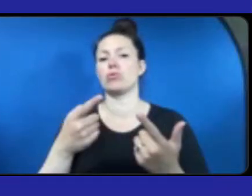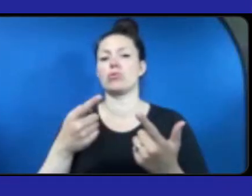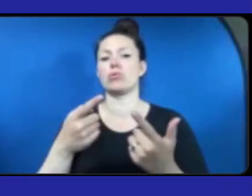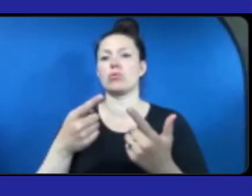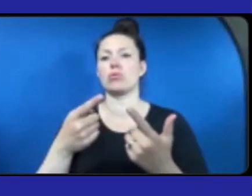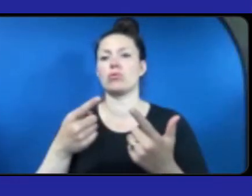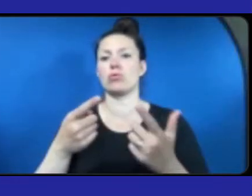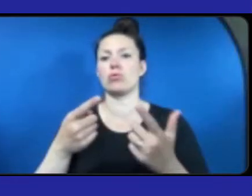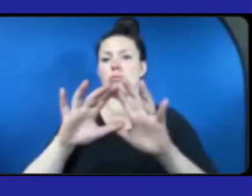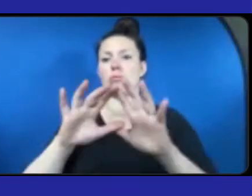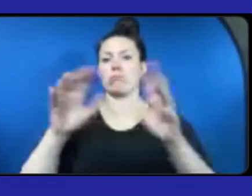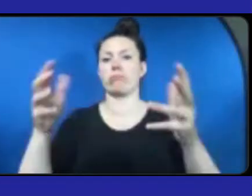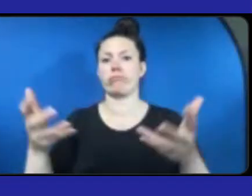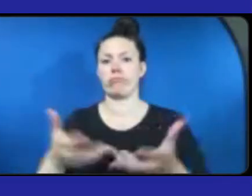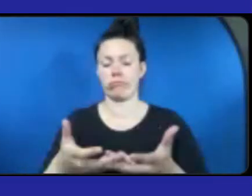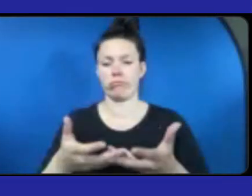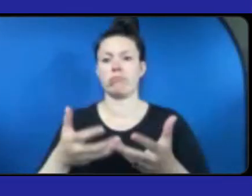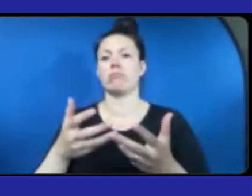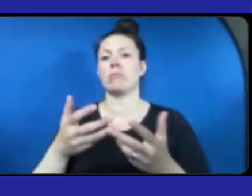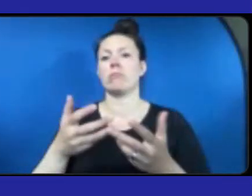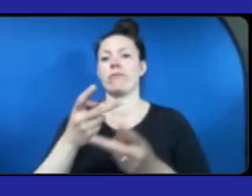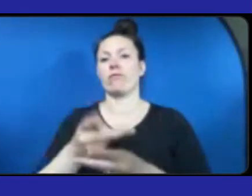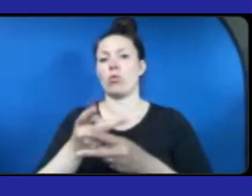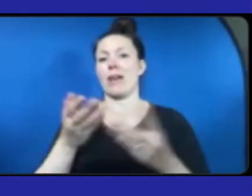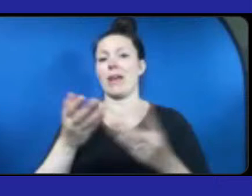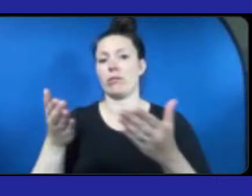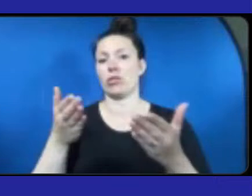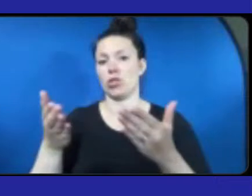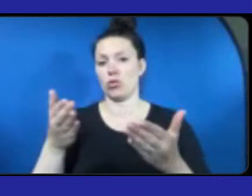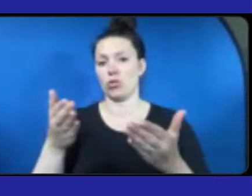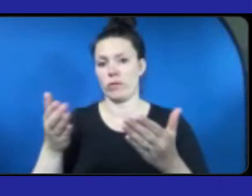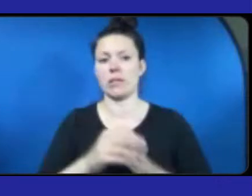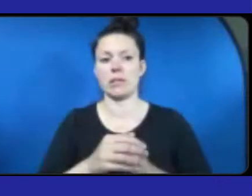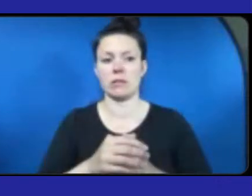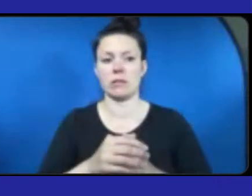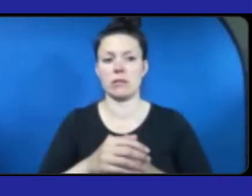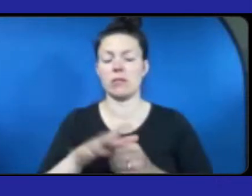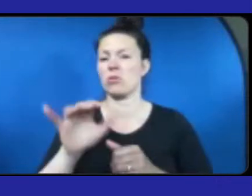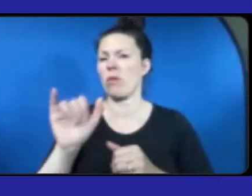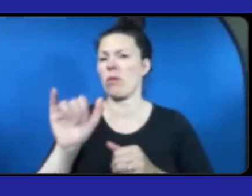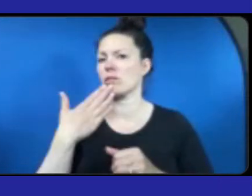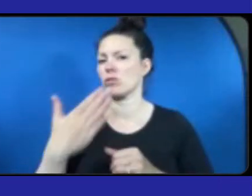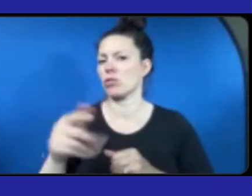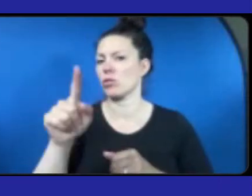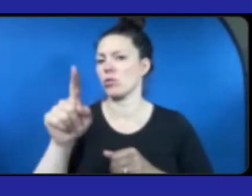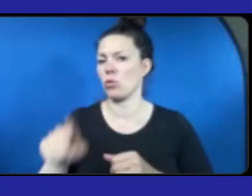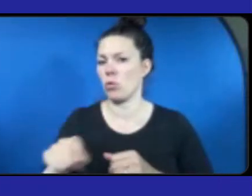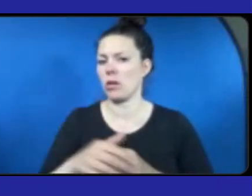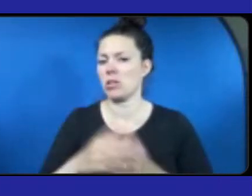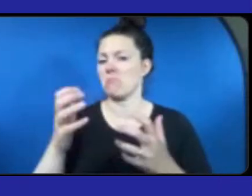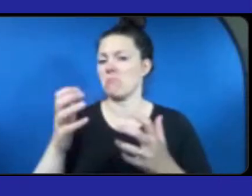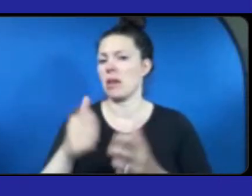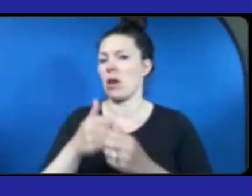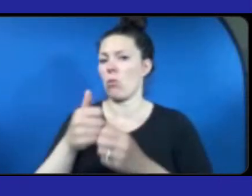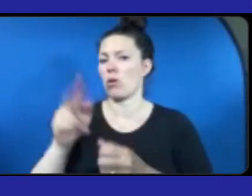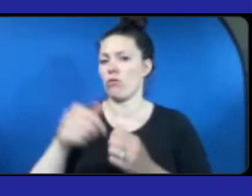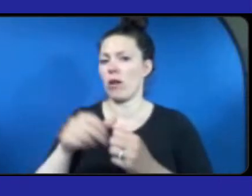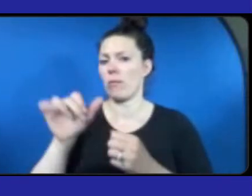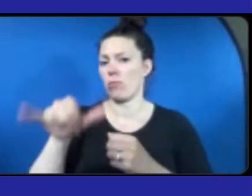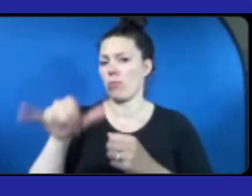for our entire ambulatory population. So I think that's an excellent question, and I would like to follow up with